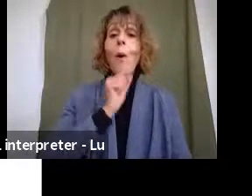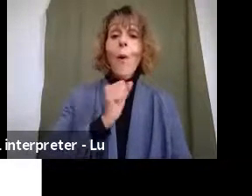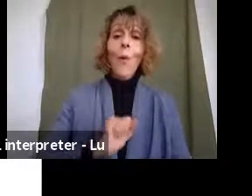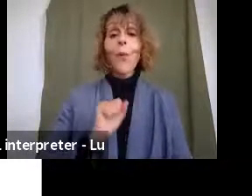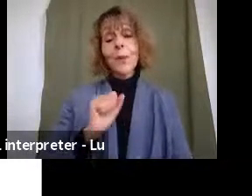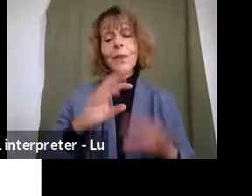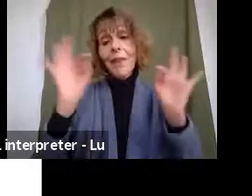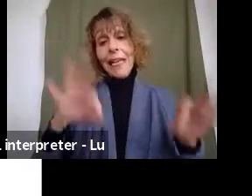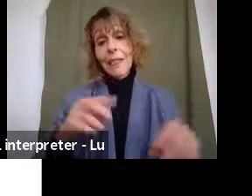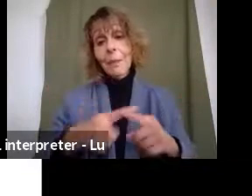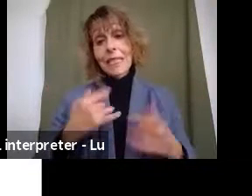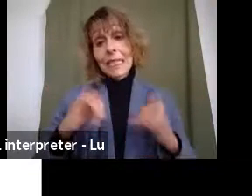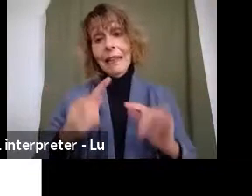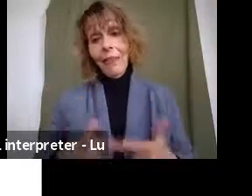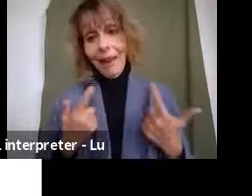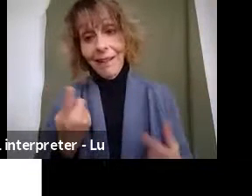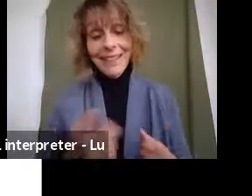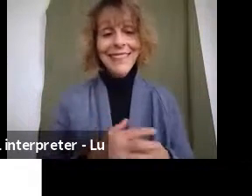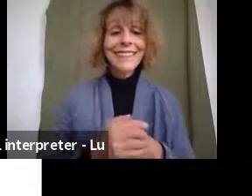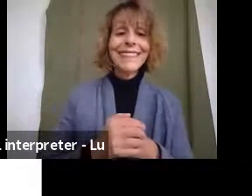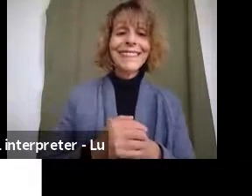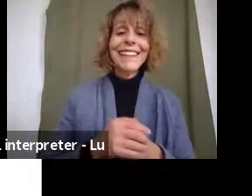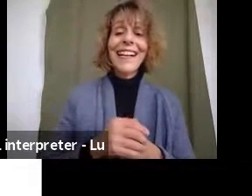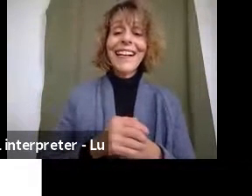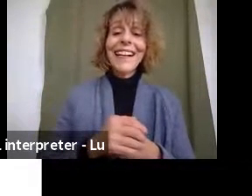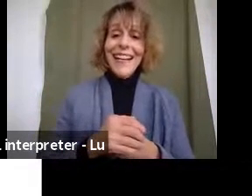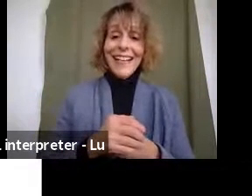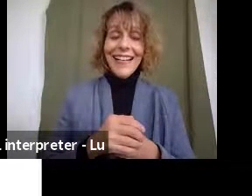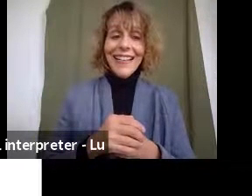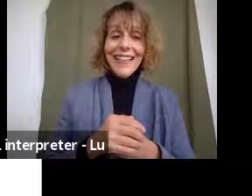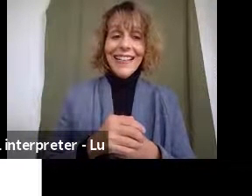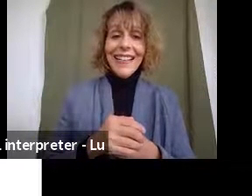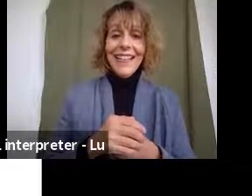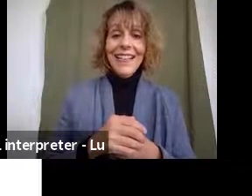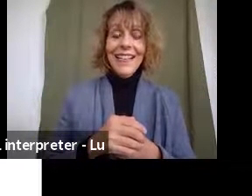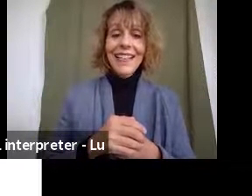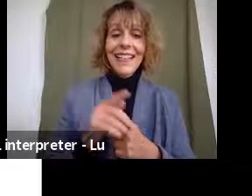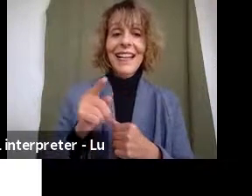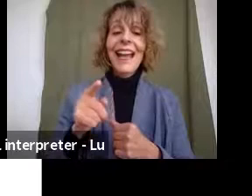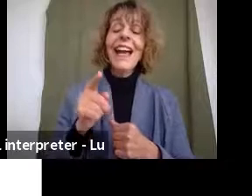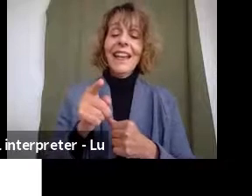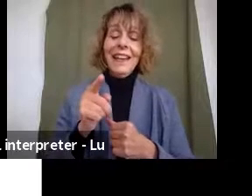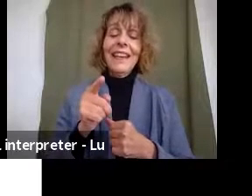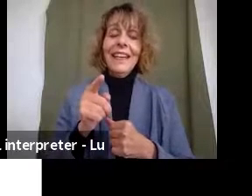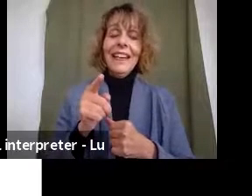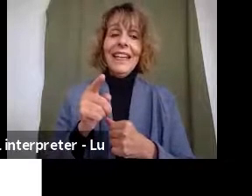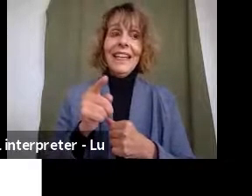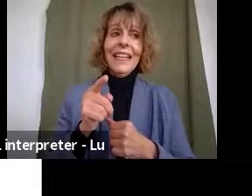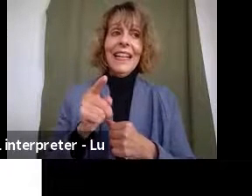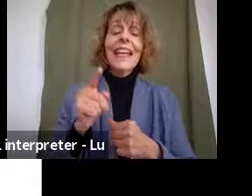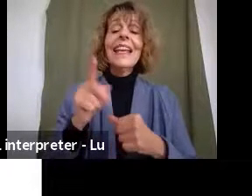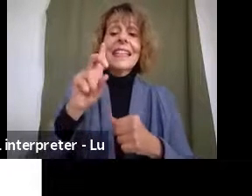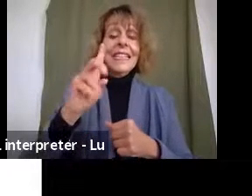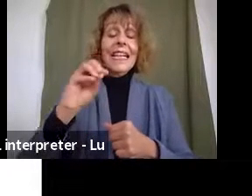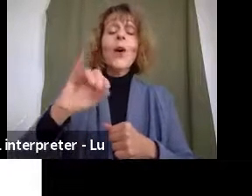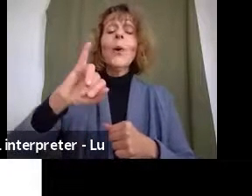The other thing the settlement agreements go into a fair amount of detail is when are sign language interpreters